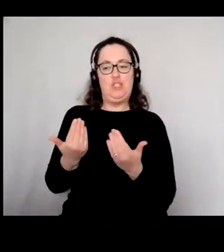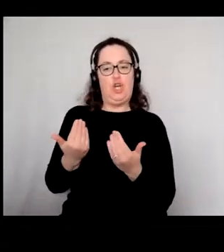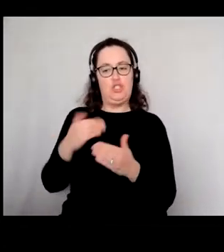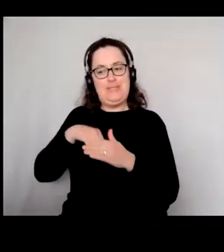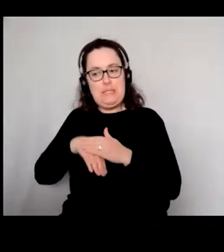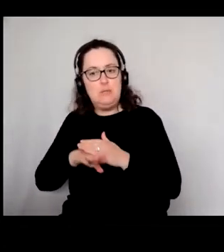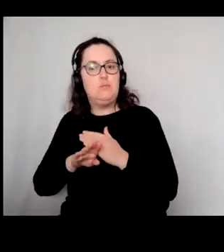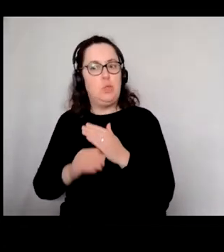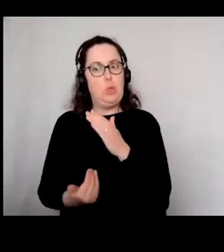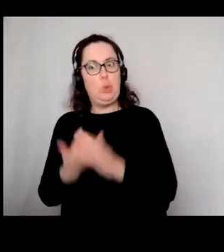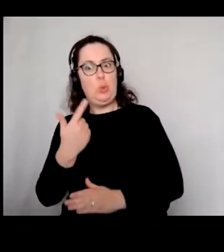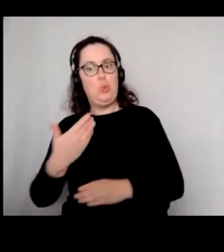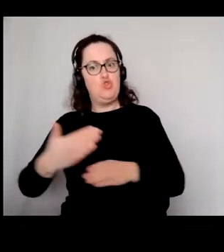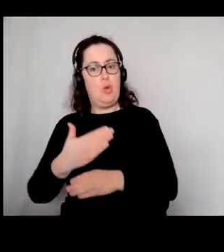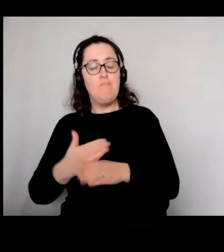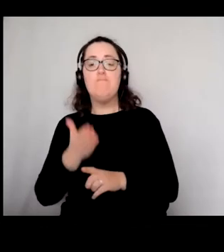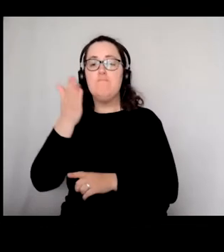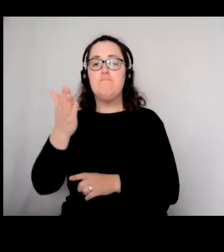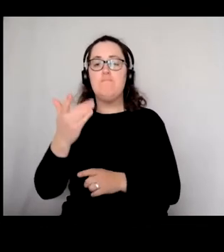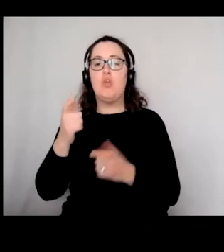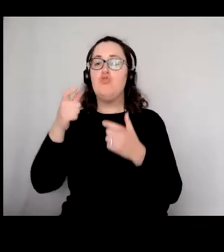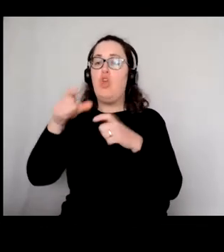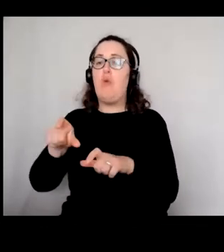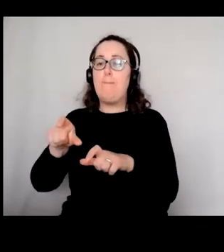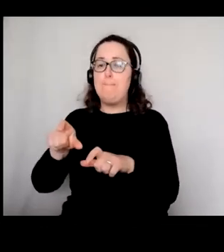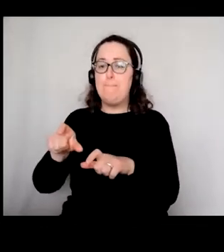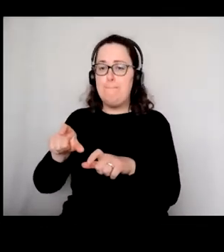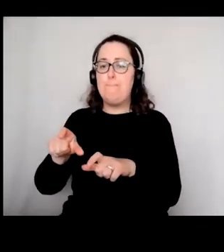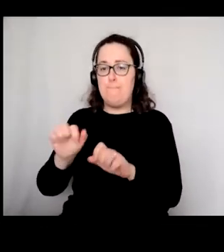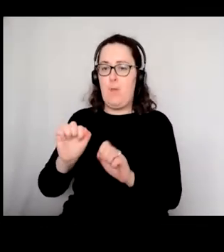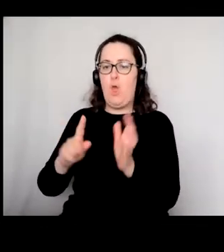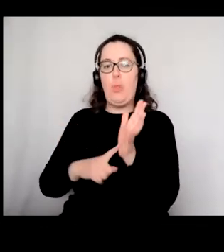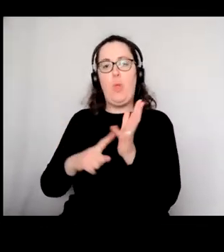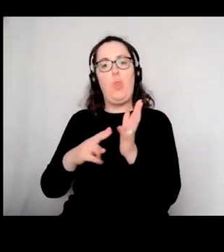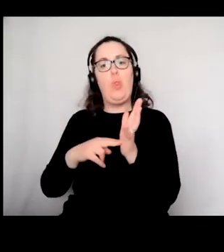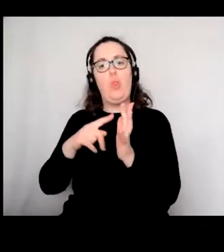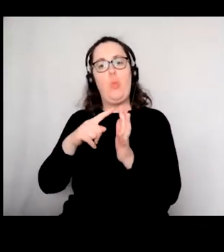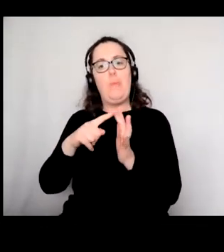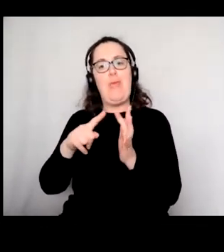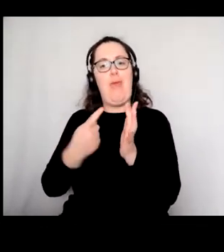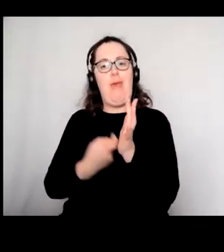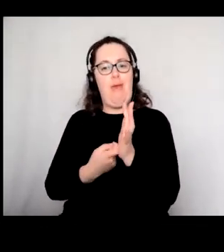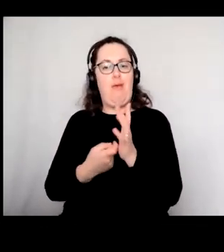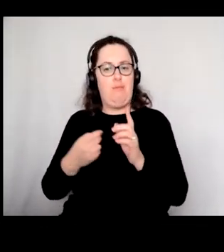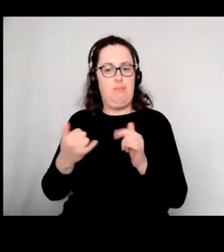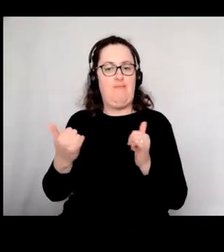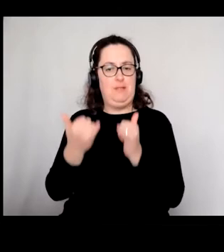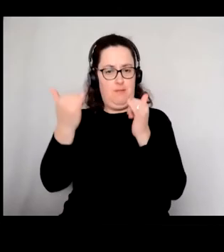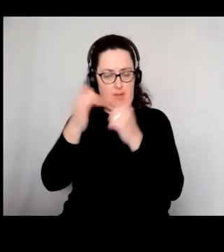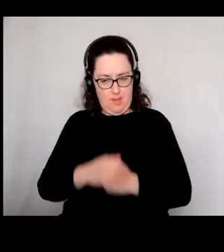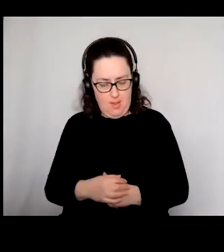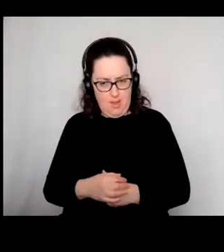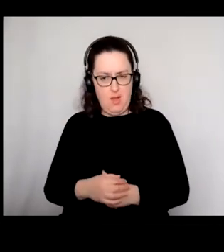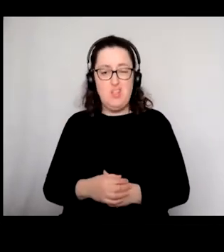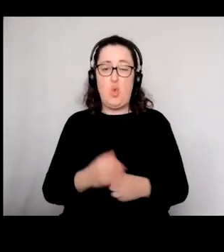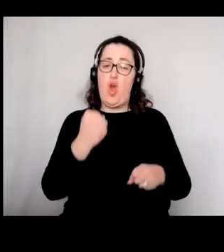induction into the role was to visit Durham's Lumiere Festival in November 2017. And